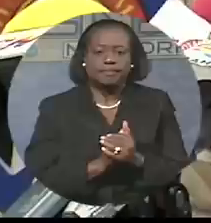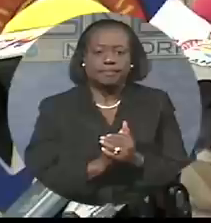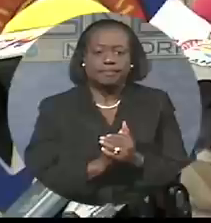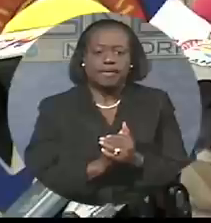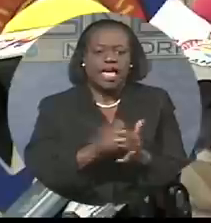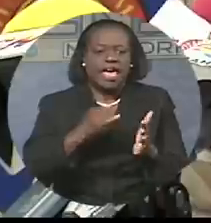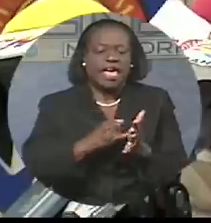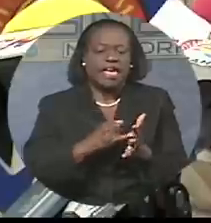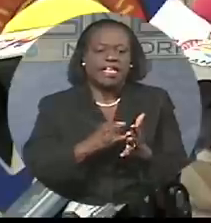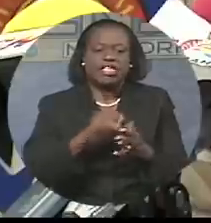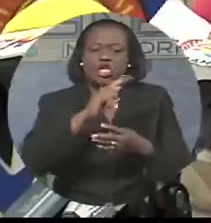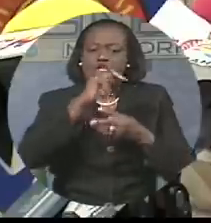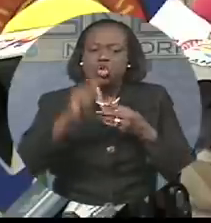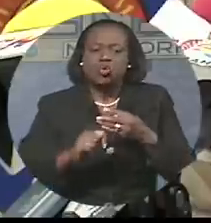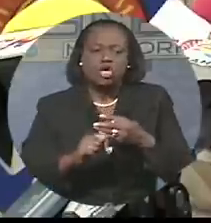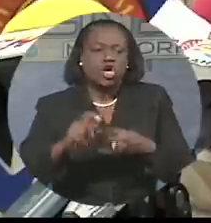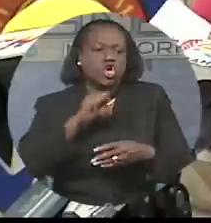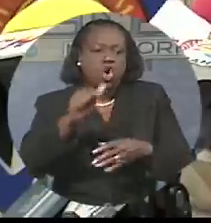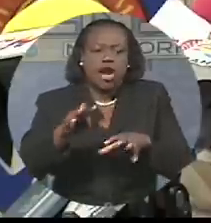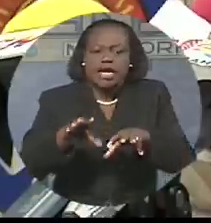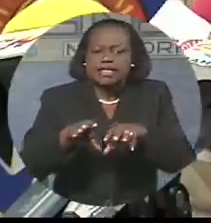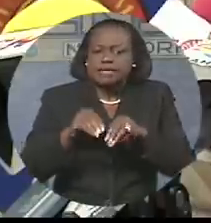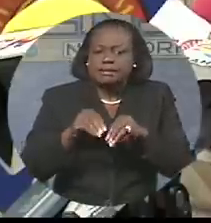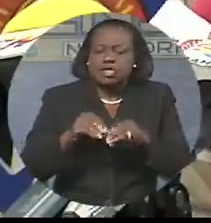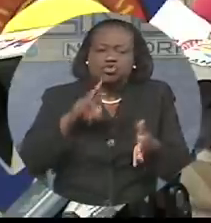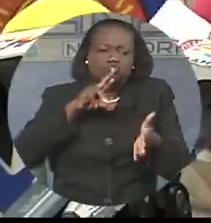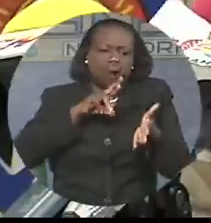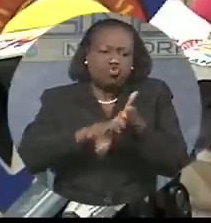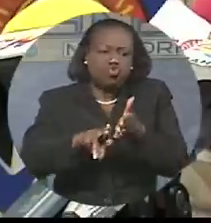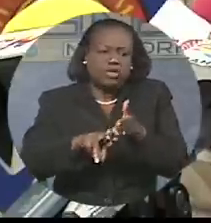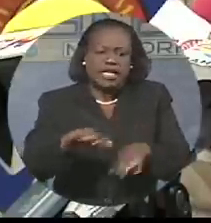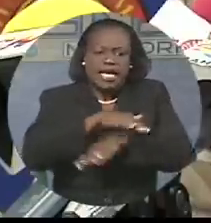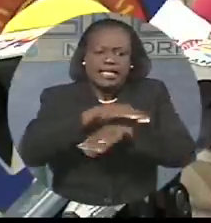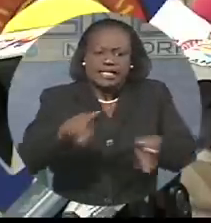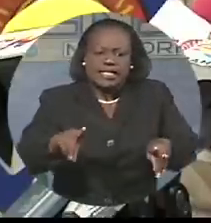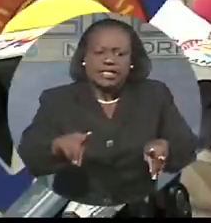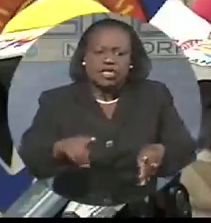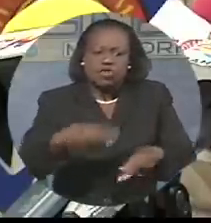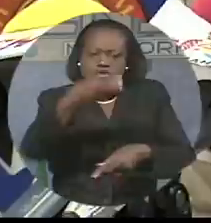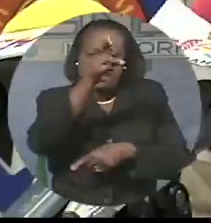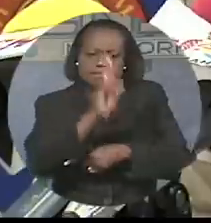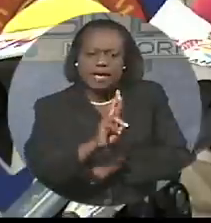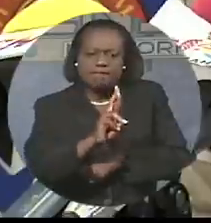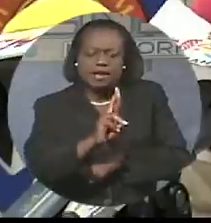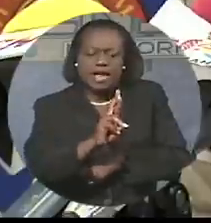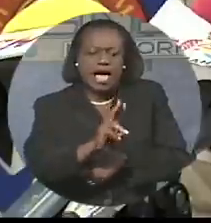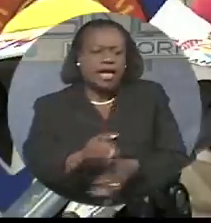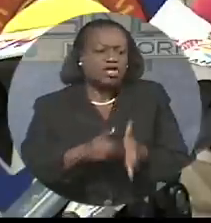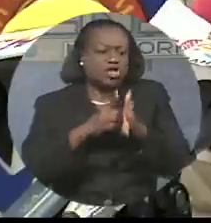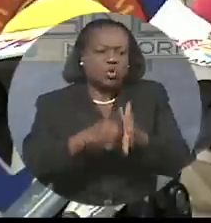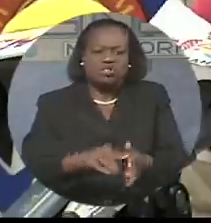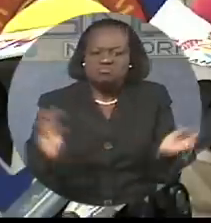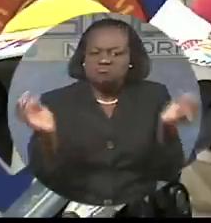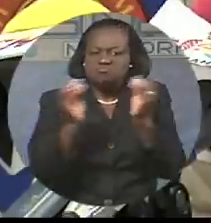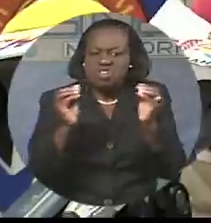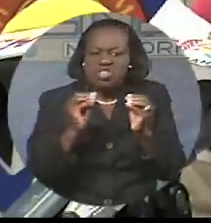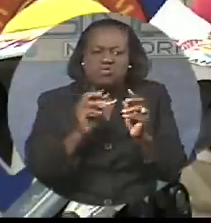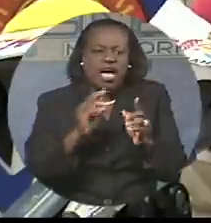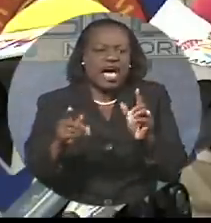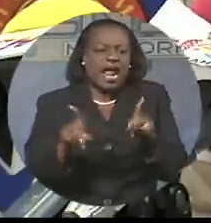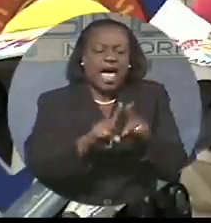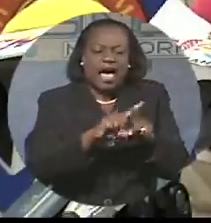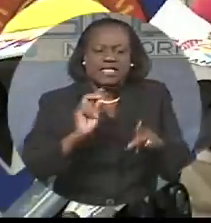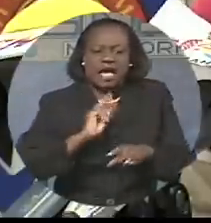It is totally unacceptable. It is rude, it is disrespectful, and it demonstrates no regard for us as a